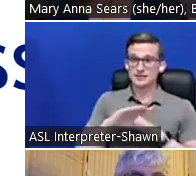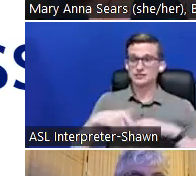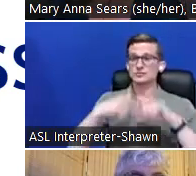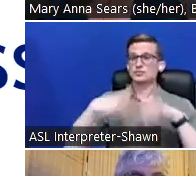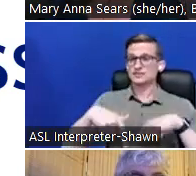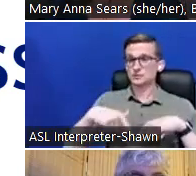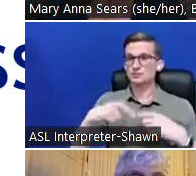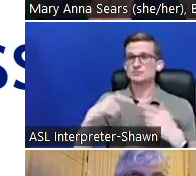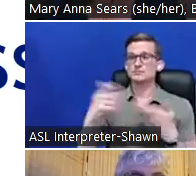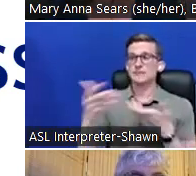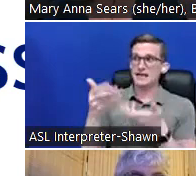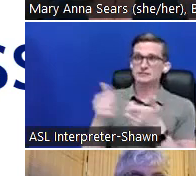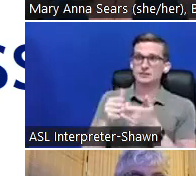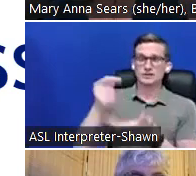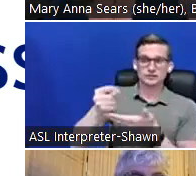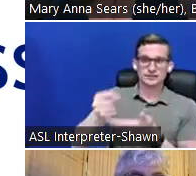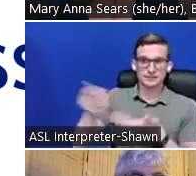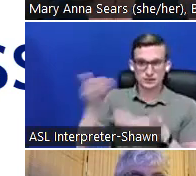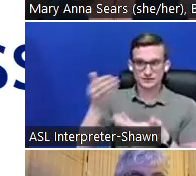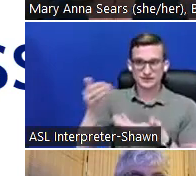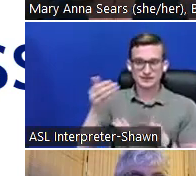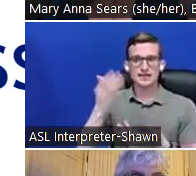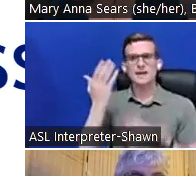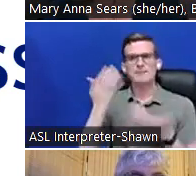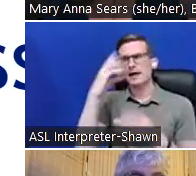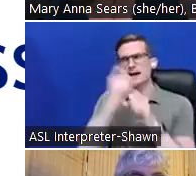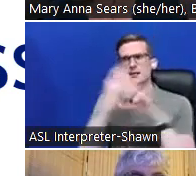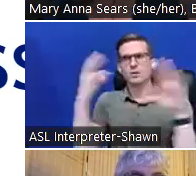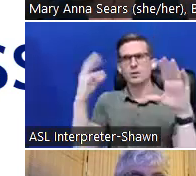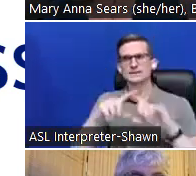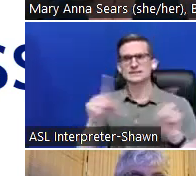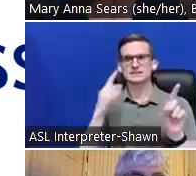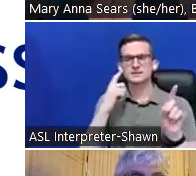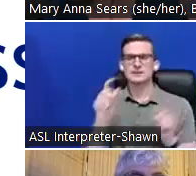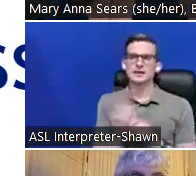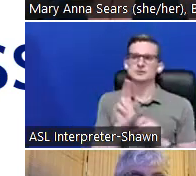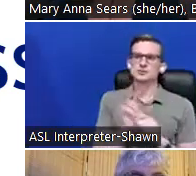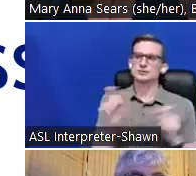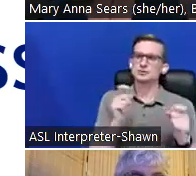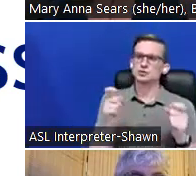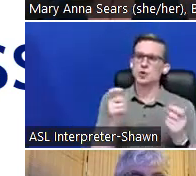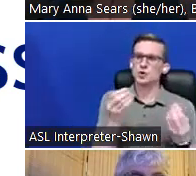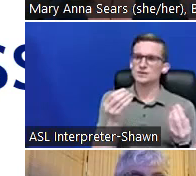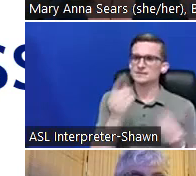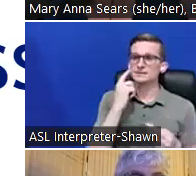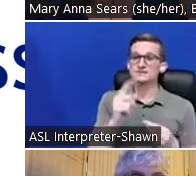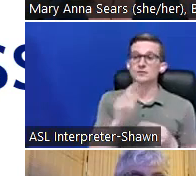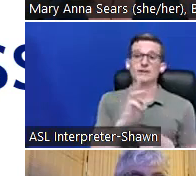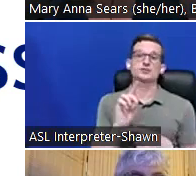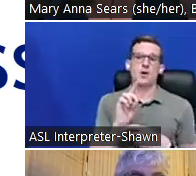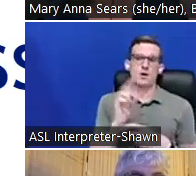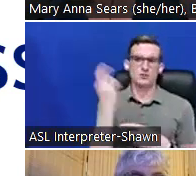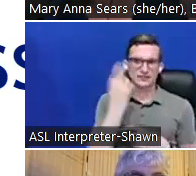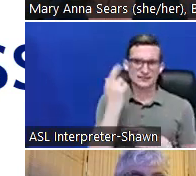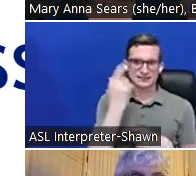will look a little bit different because of the utilization of controlled substances for withdrawal purposes. The individual record will contain the informed